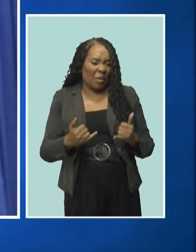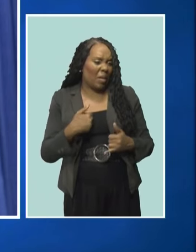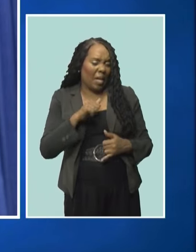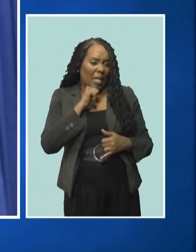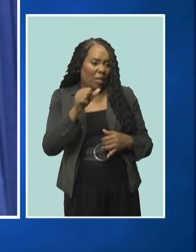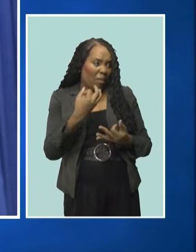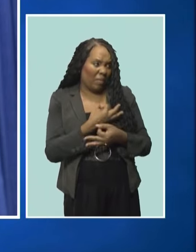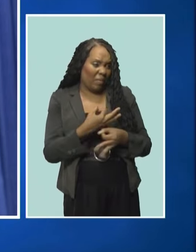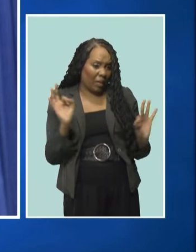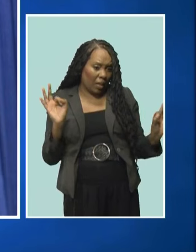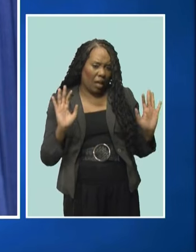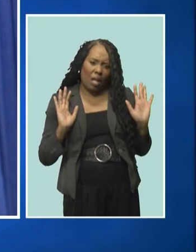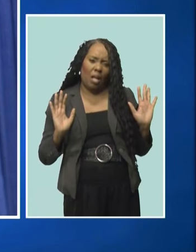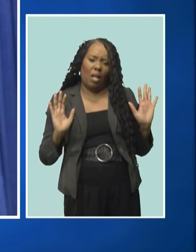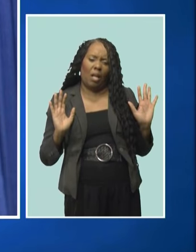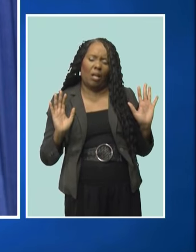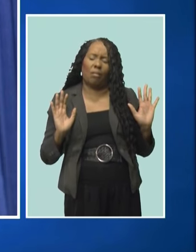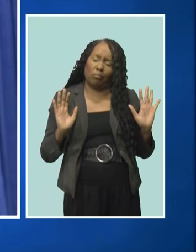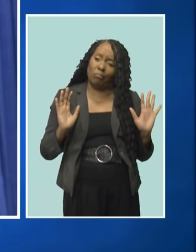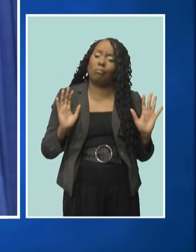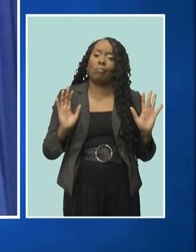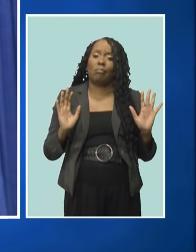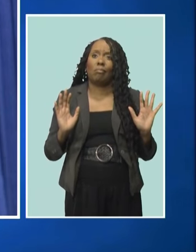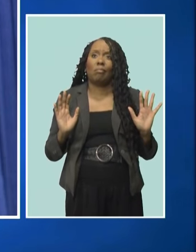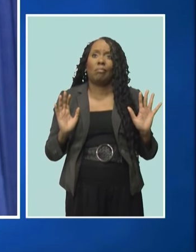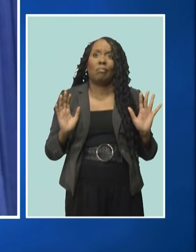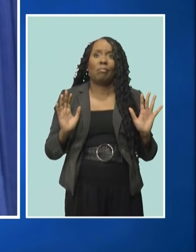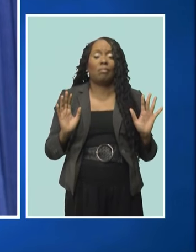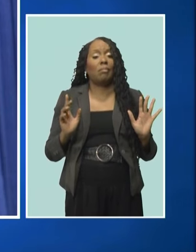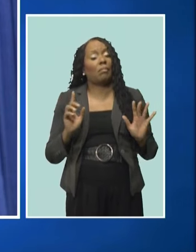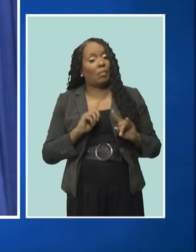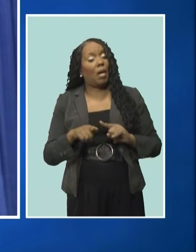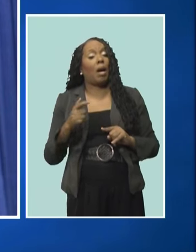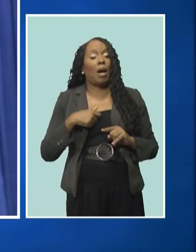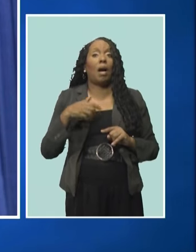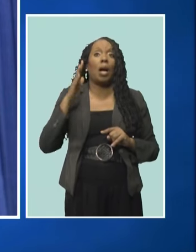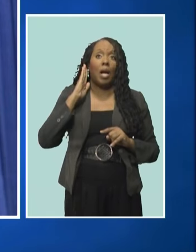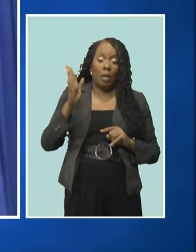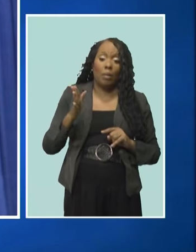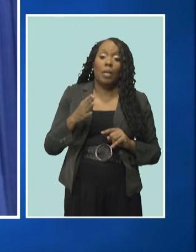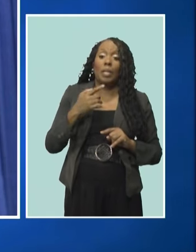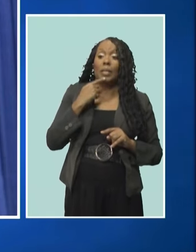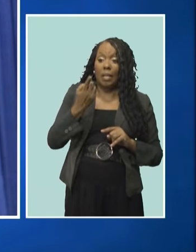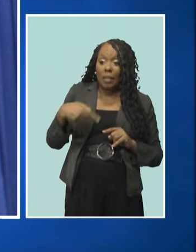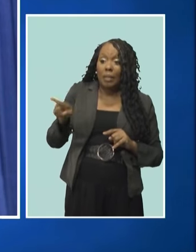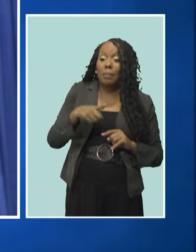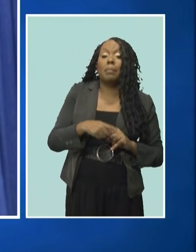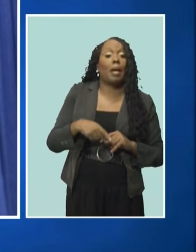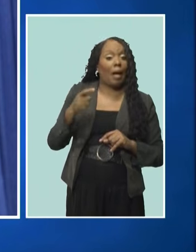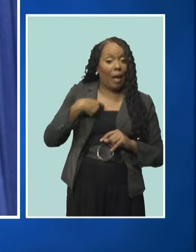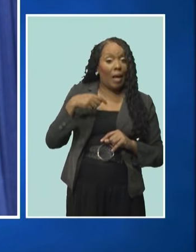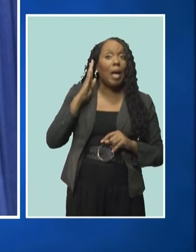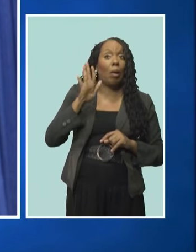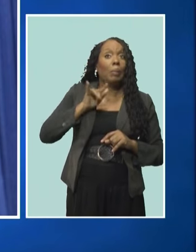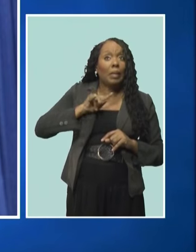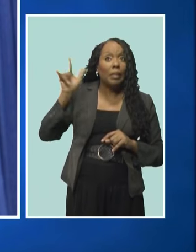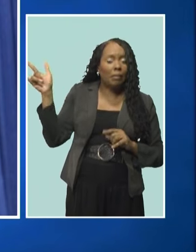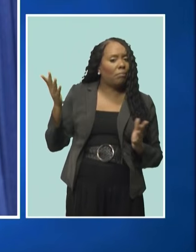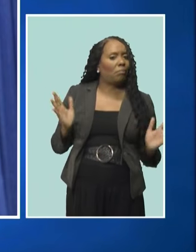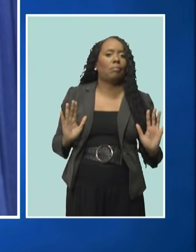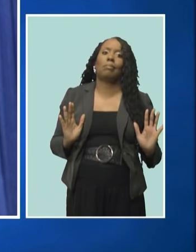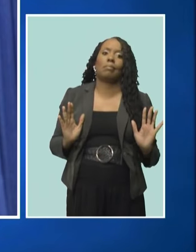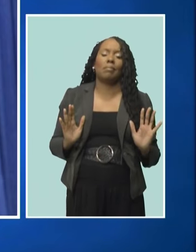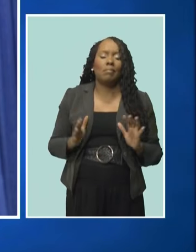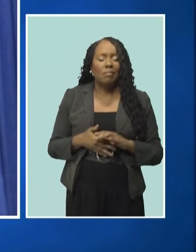Chief Justice, I will duly inform them of my absence from the island, because that carries